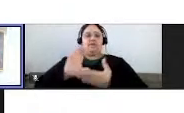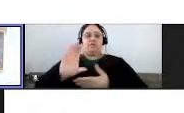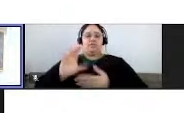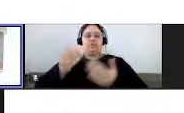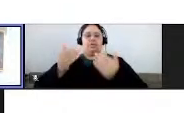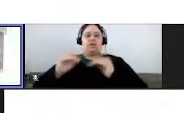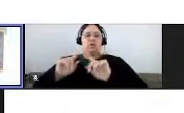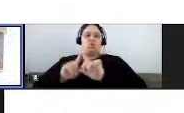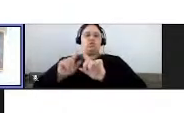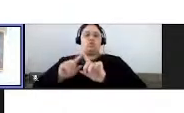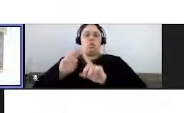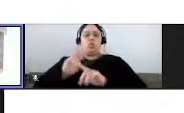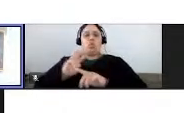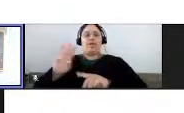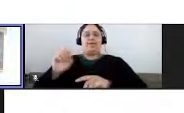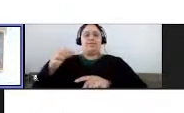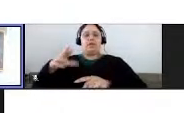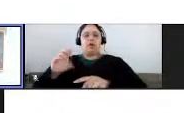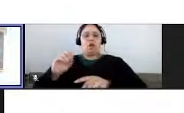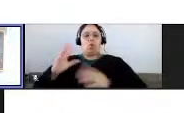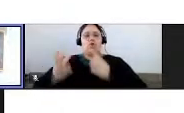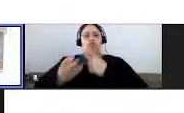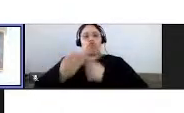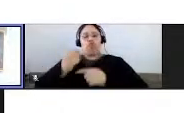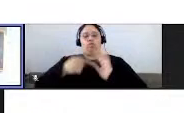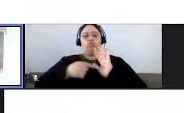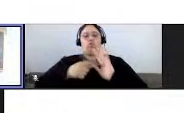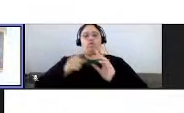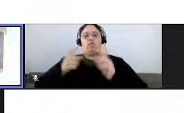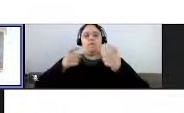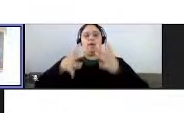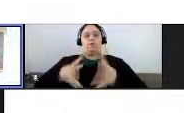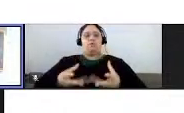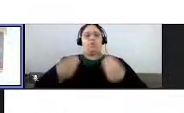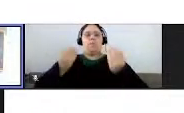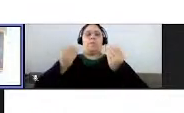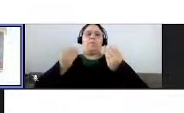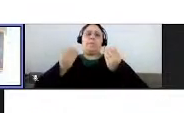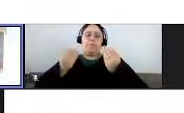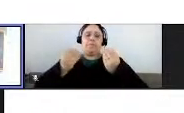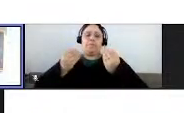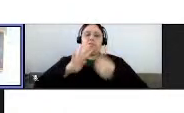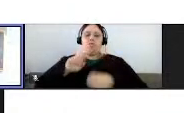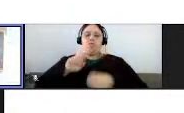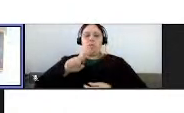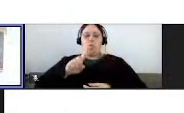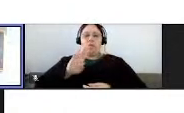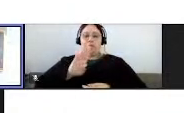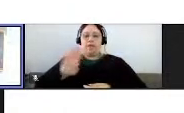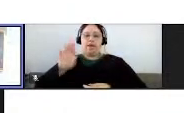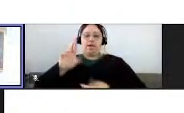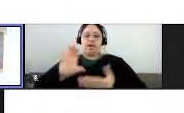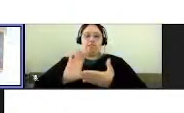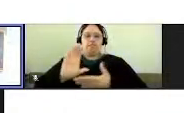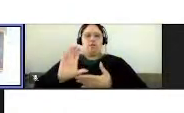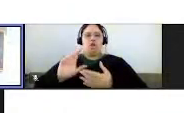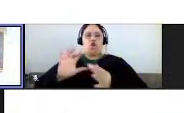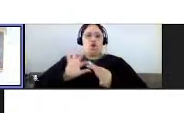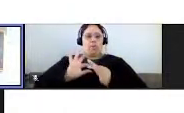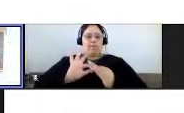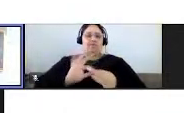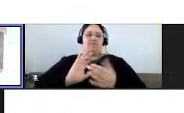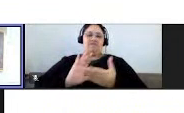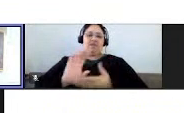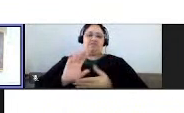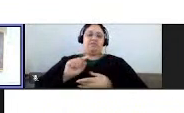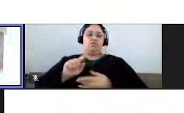notably, I think the Westcoro achievement shows us that they've managed to bring in 4.1 billion of committed investment,